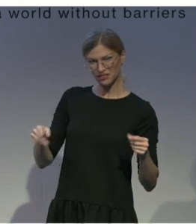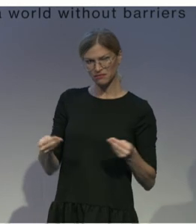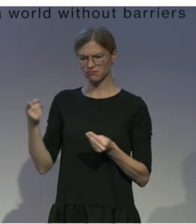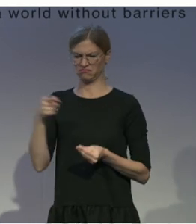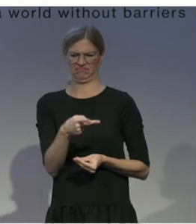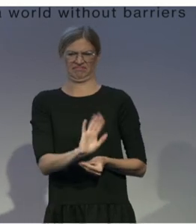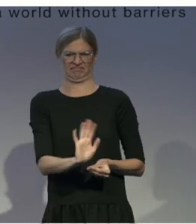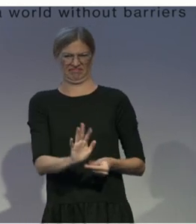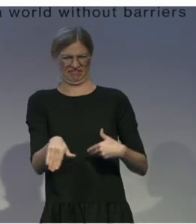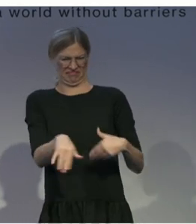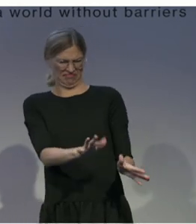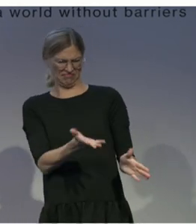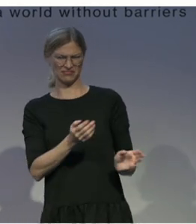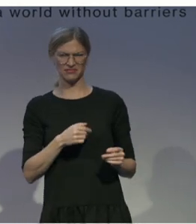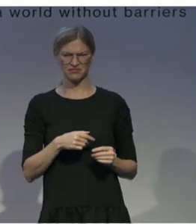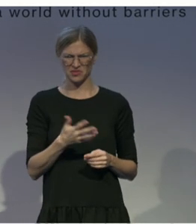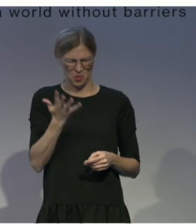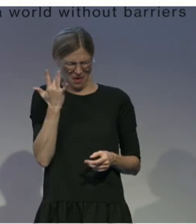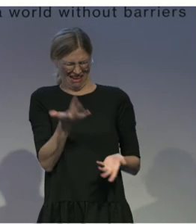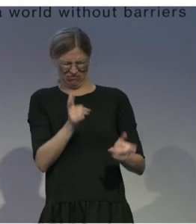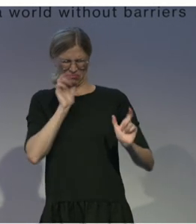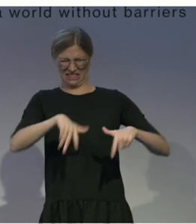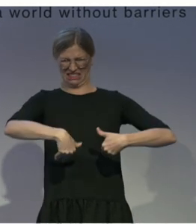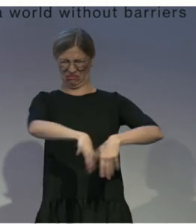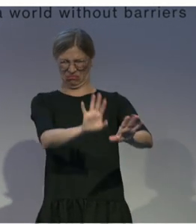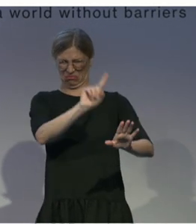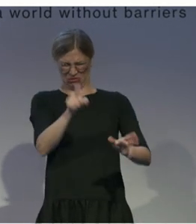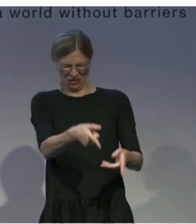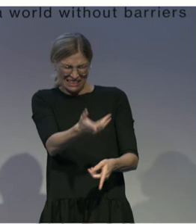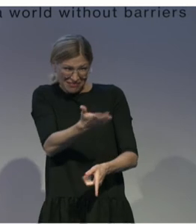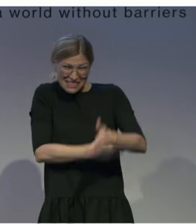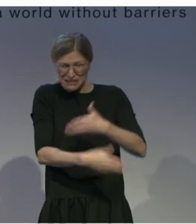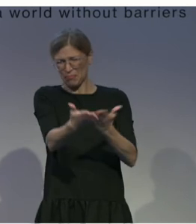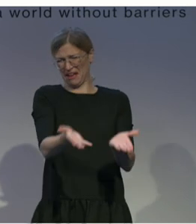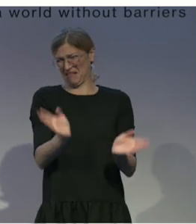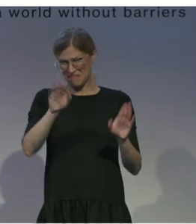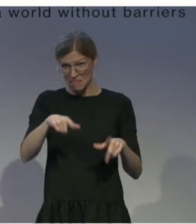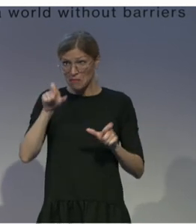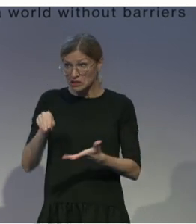point doing that because look at who they are. You don't need to get them registered. So you can